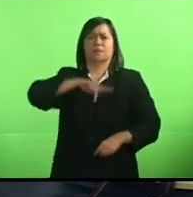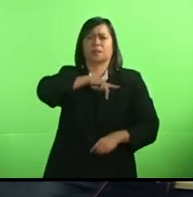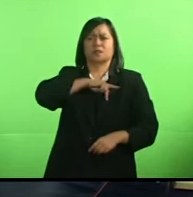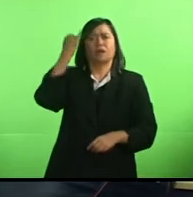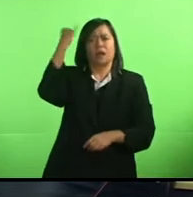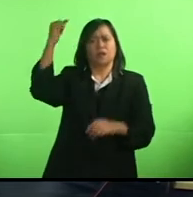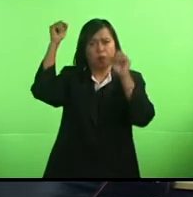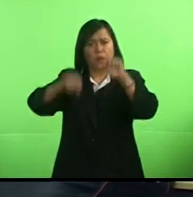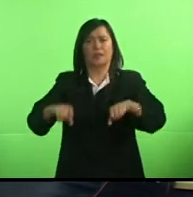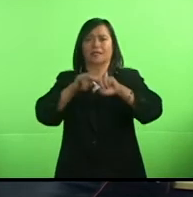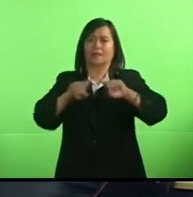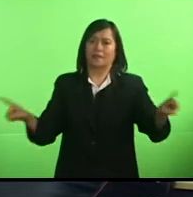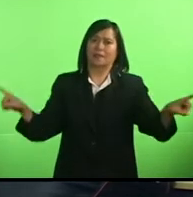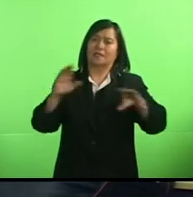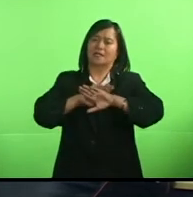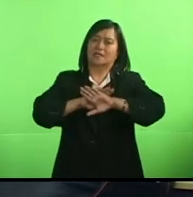feelings.